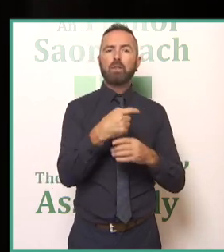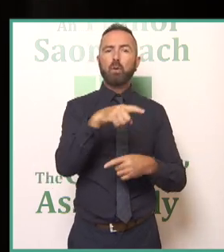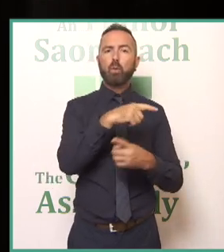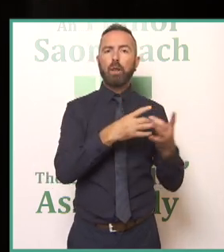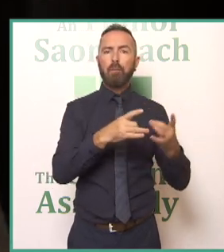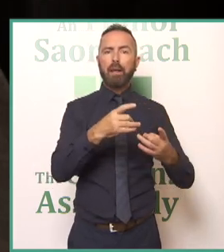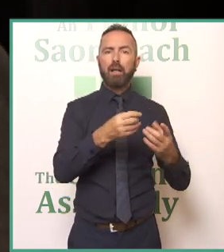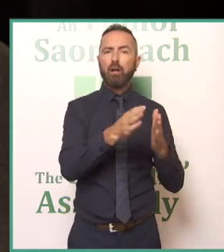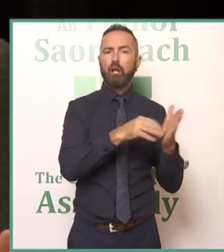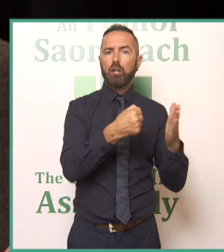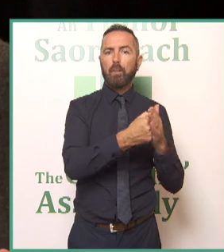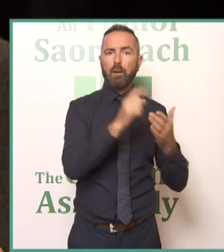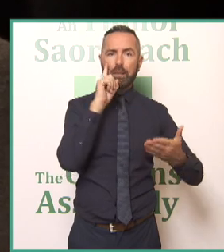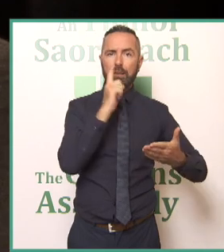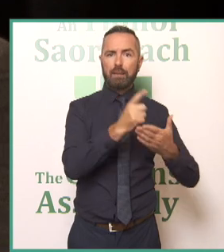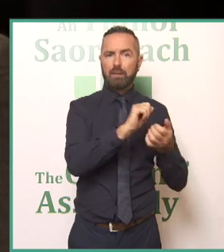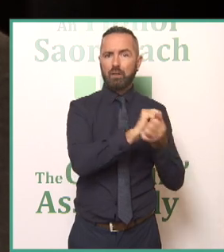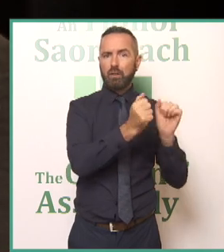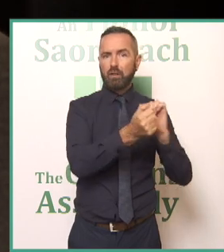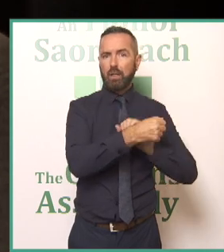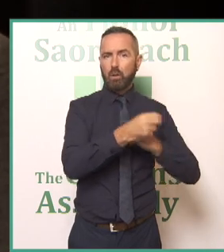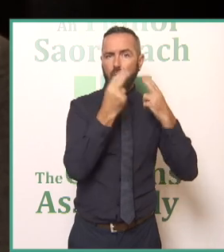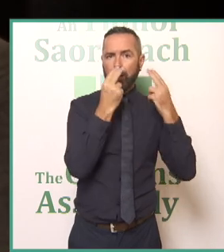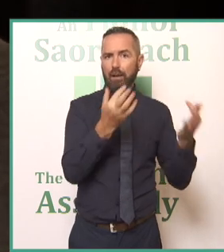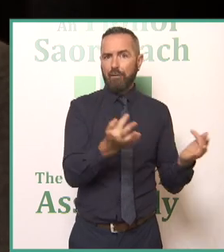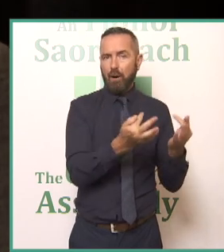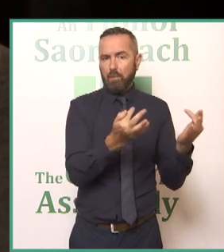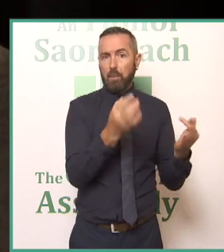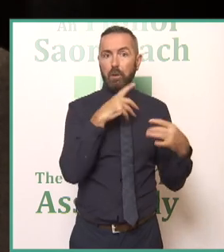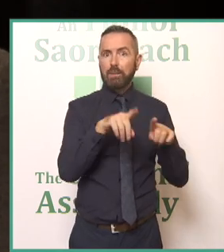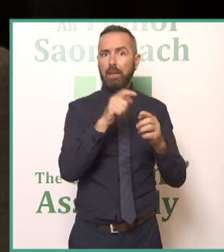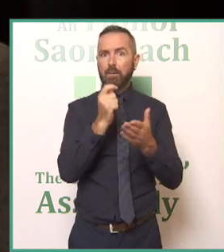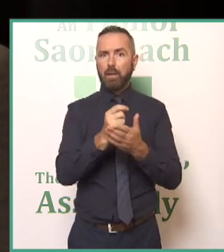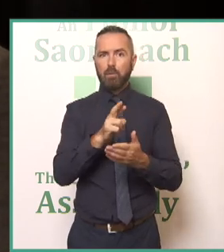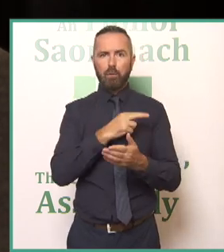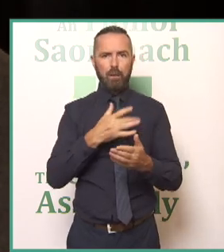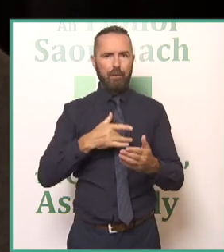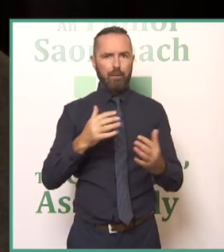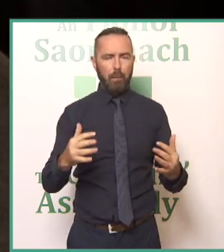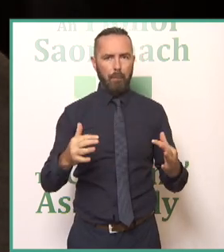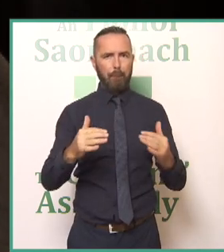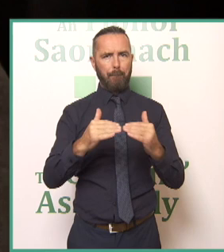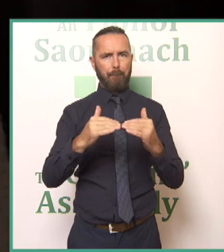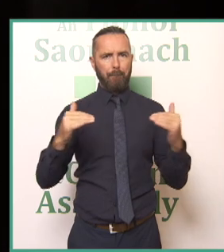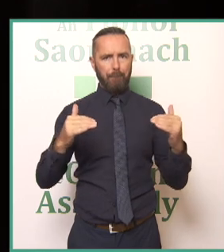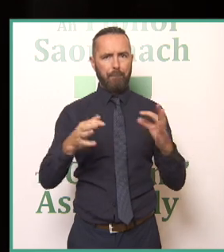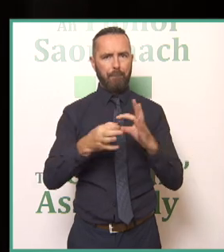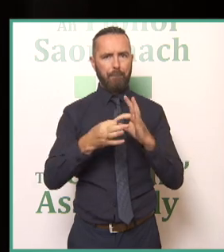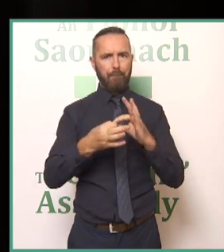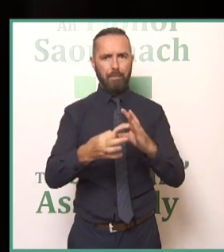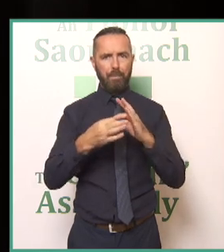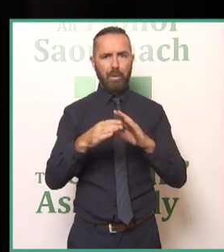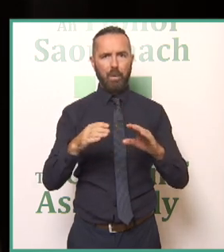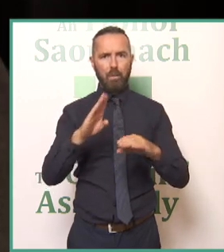commercial decision to convert to organic farming. But at the same time, it's been very complementary to our biodiversity management, particularly in